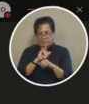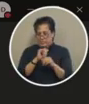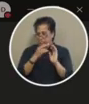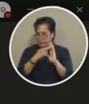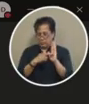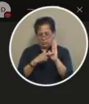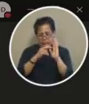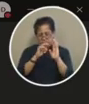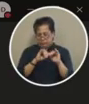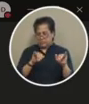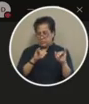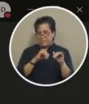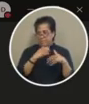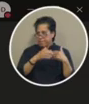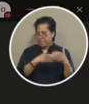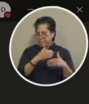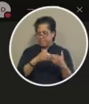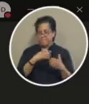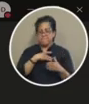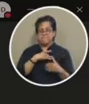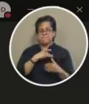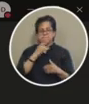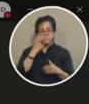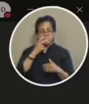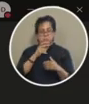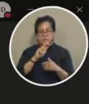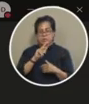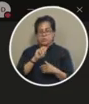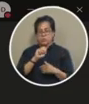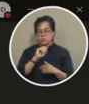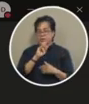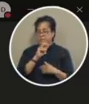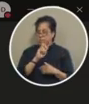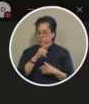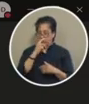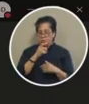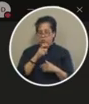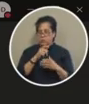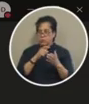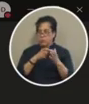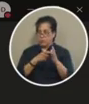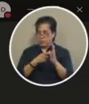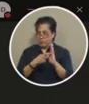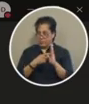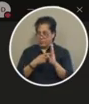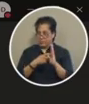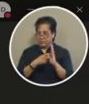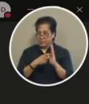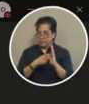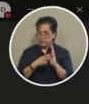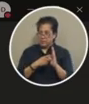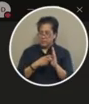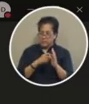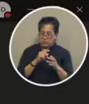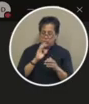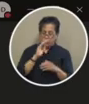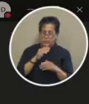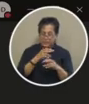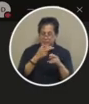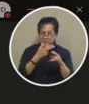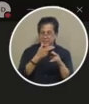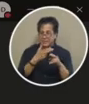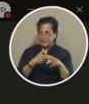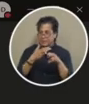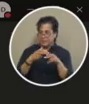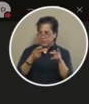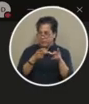And so what I would like to seek is a waiver for any of the requirements or guidelines. These will be naming